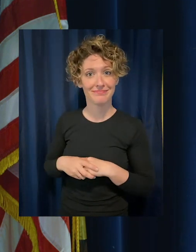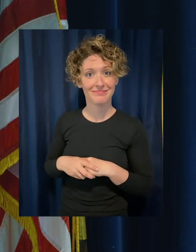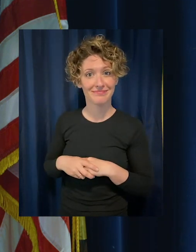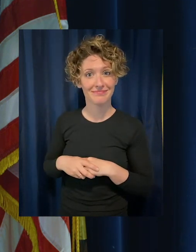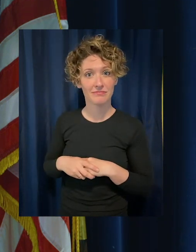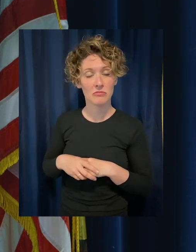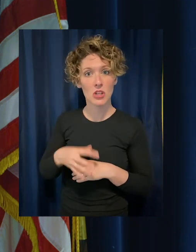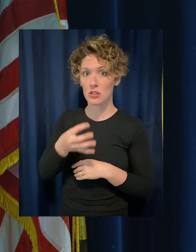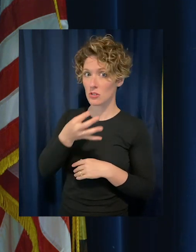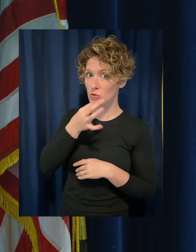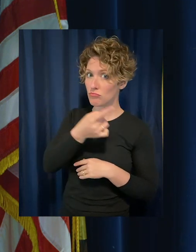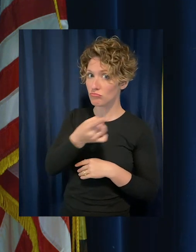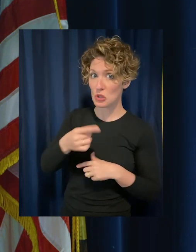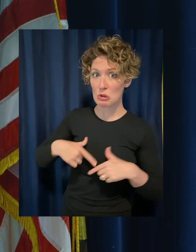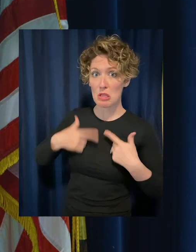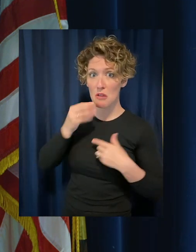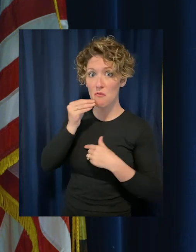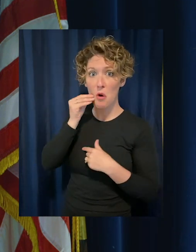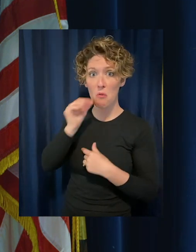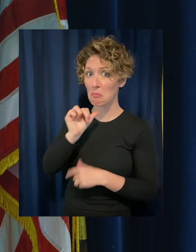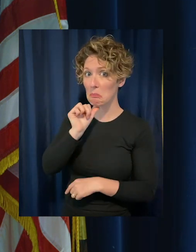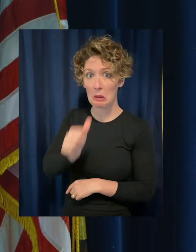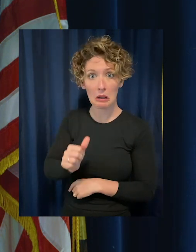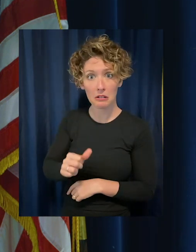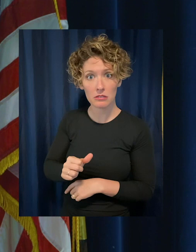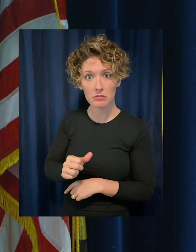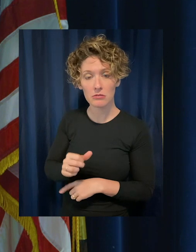with your siblings and your parents.